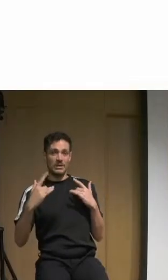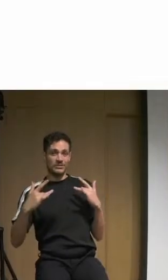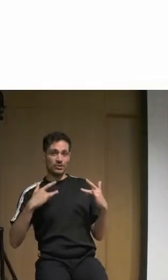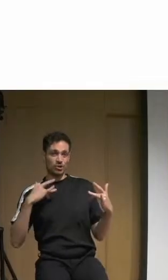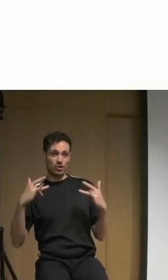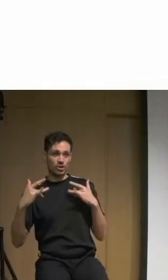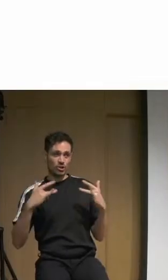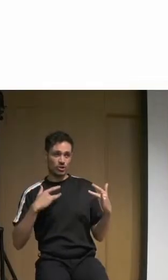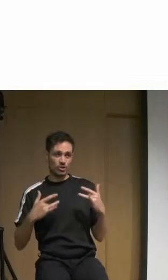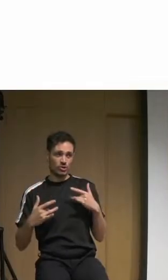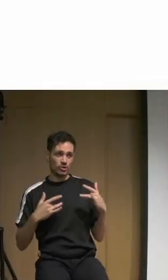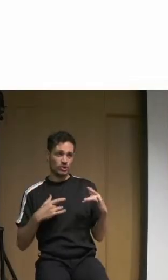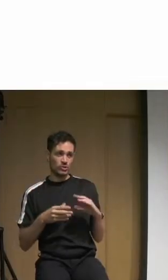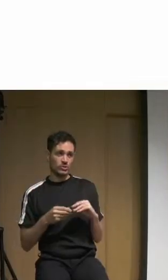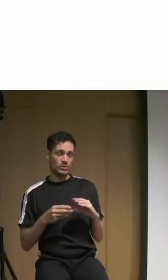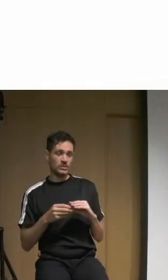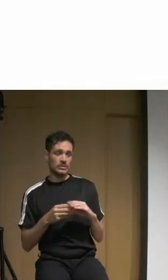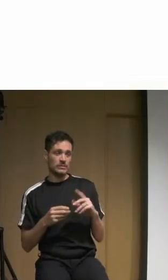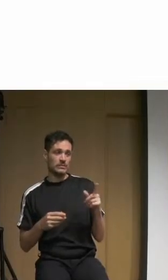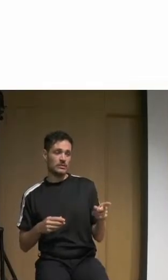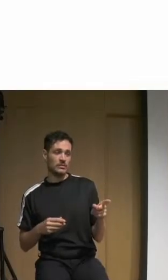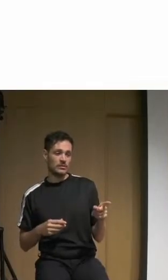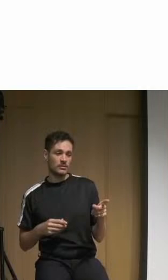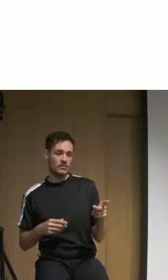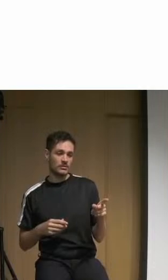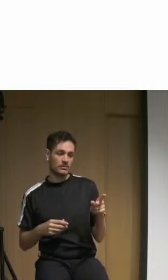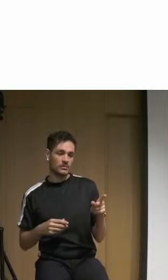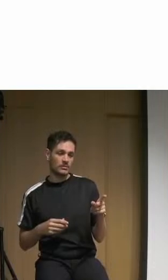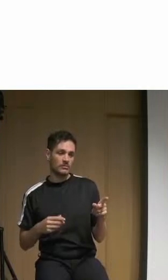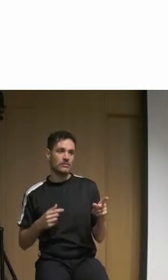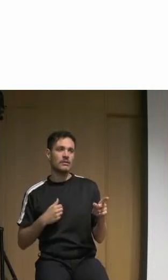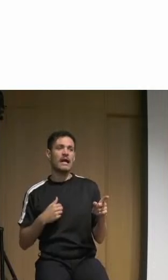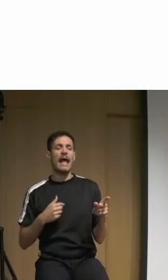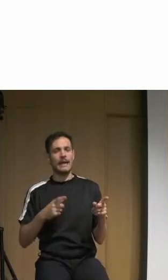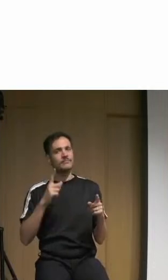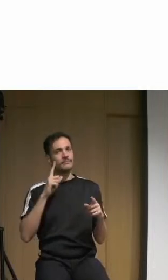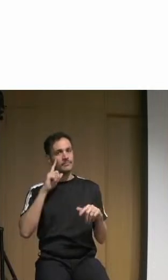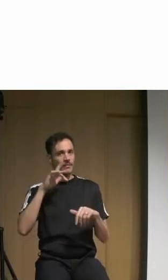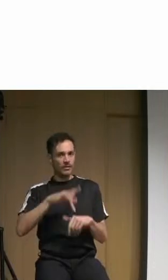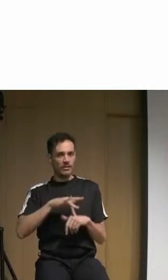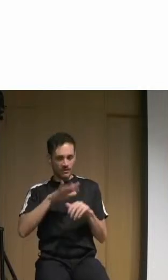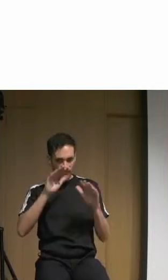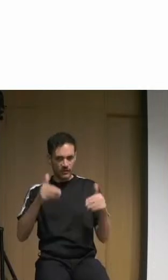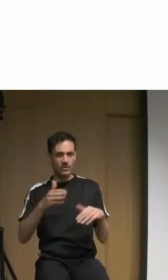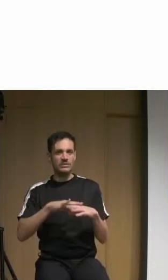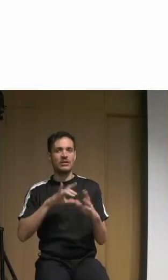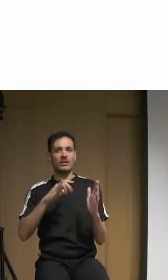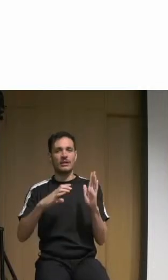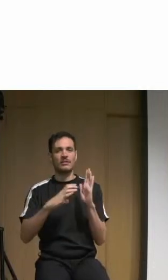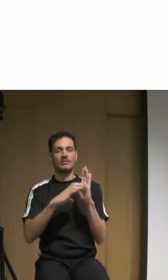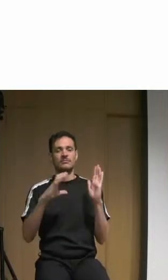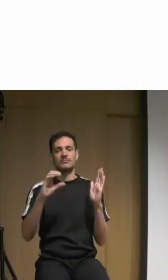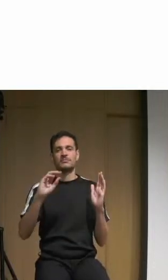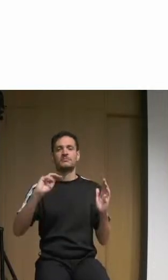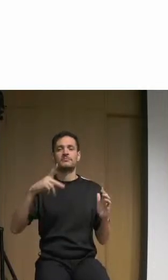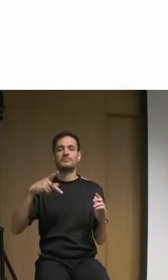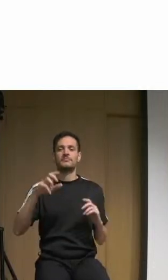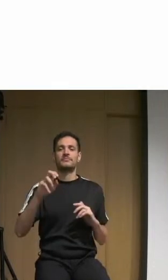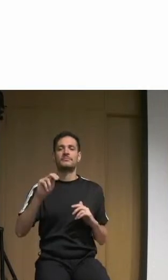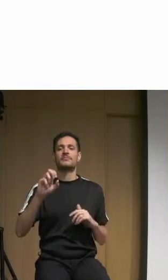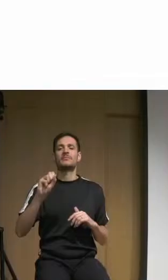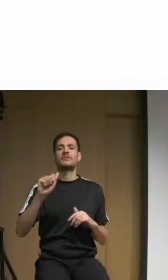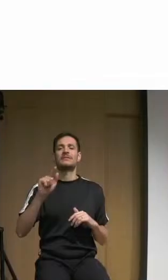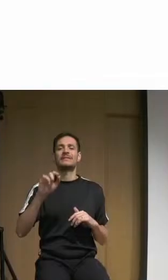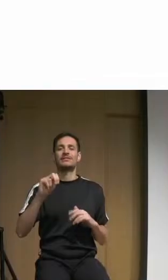And of course, in this particular moment, I'm centering only on the compensation paragraph, but I will dive more deeply into the remaining body of the